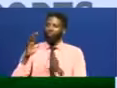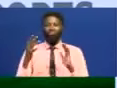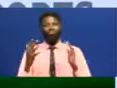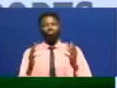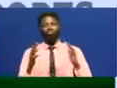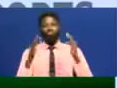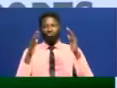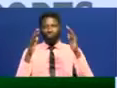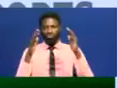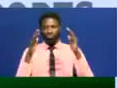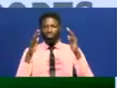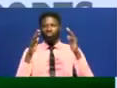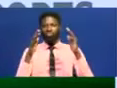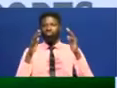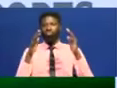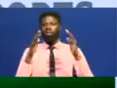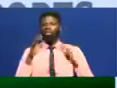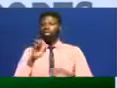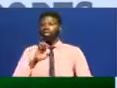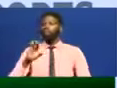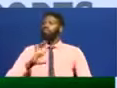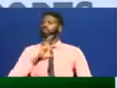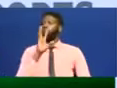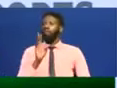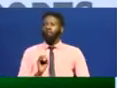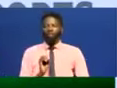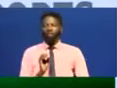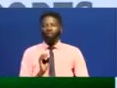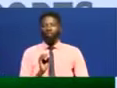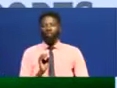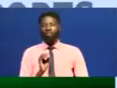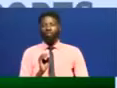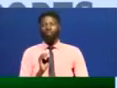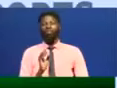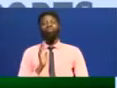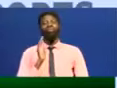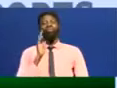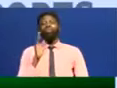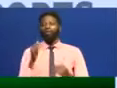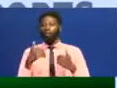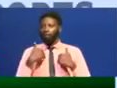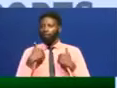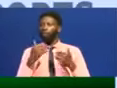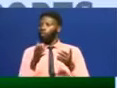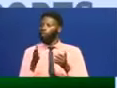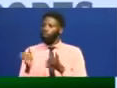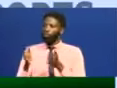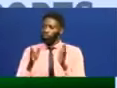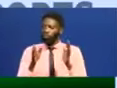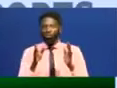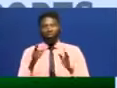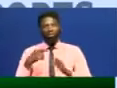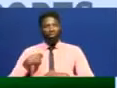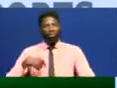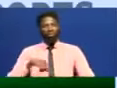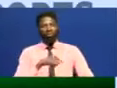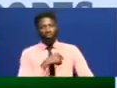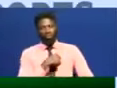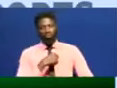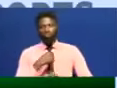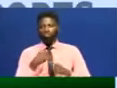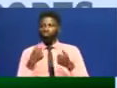the Jumuiya spirit that brings us together as this region. It will be an opportunity for us to grow our